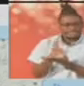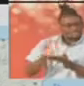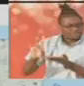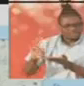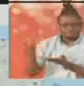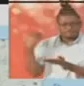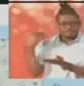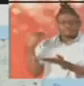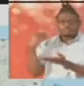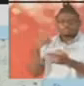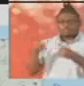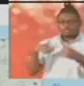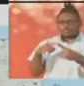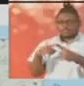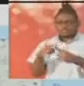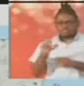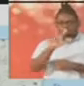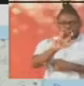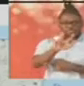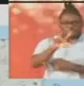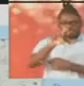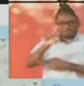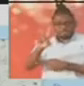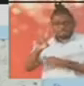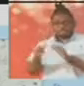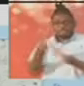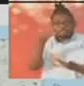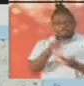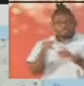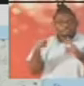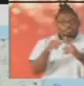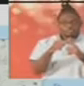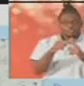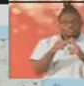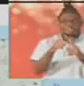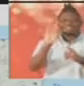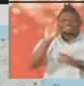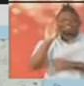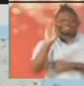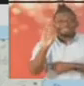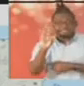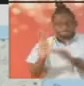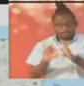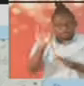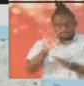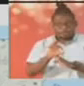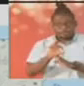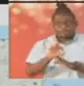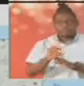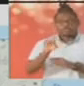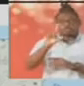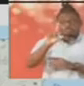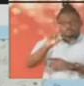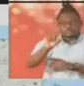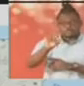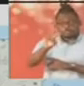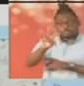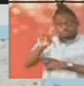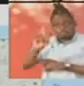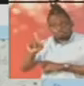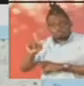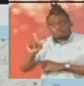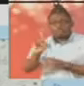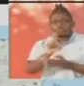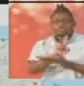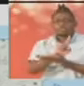period the 31st of January to the 6th of February 2021. Epidemiological Week 6 covered the period